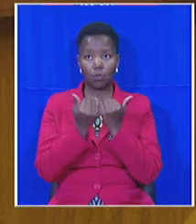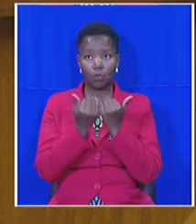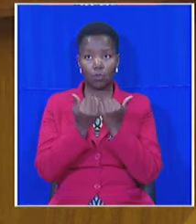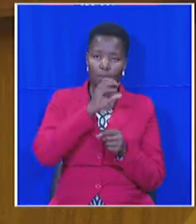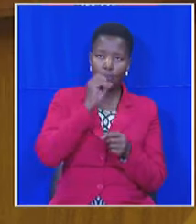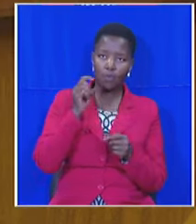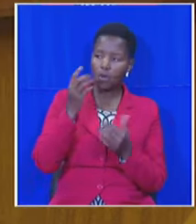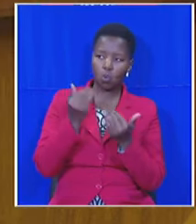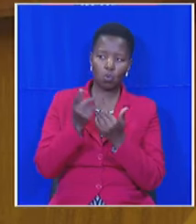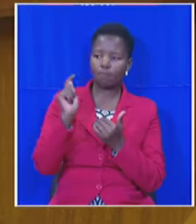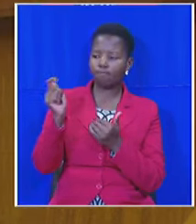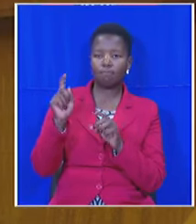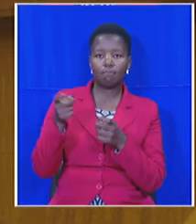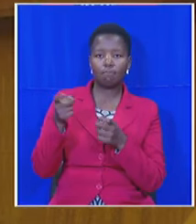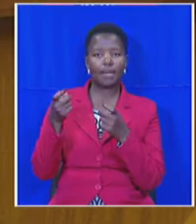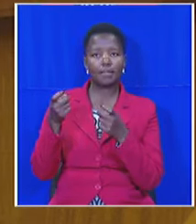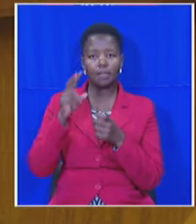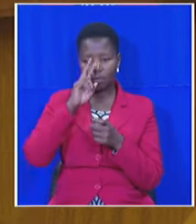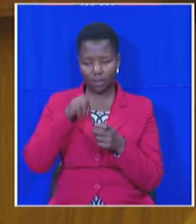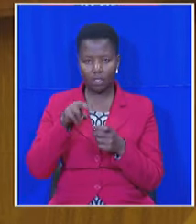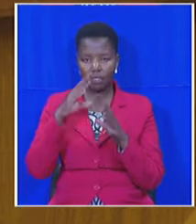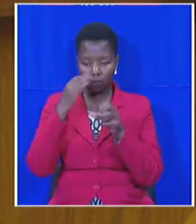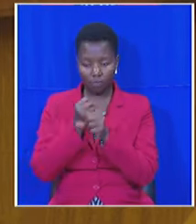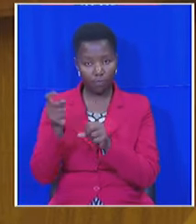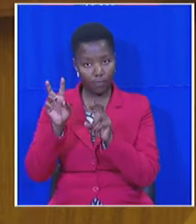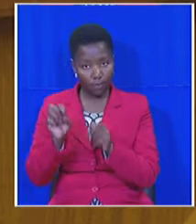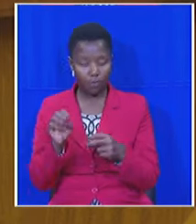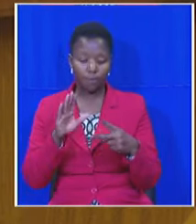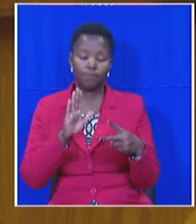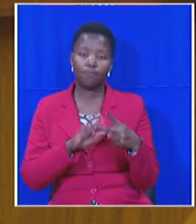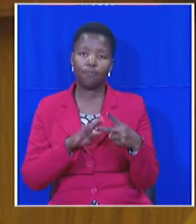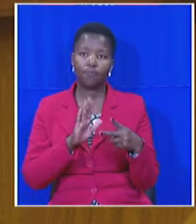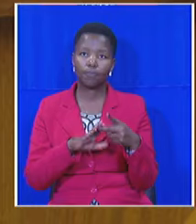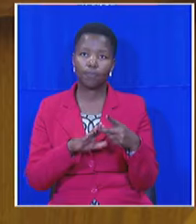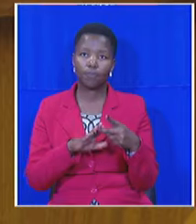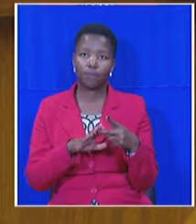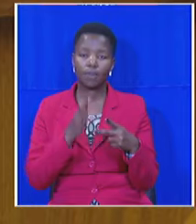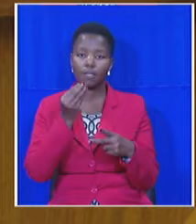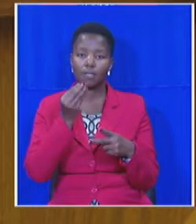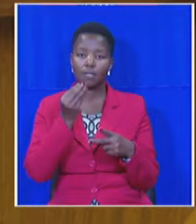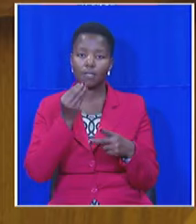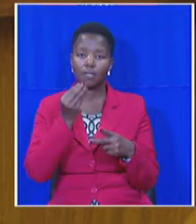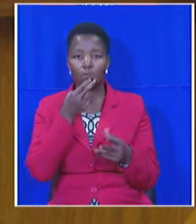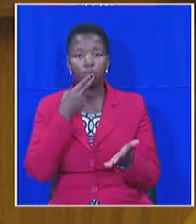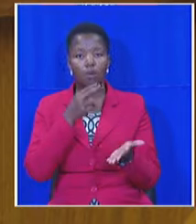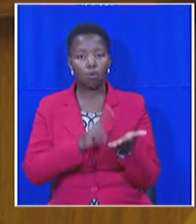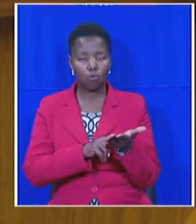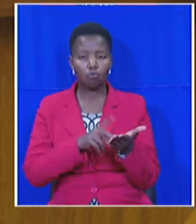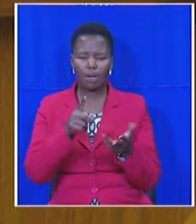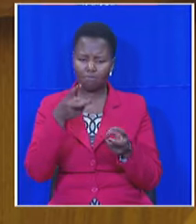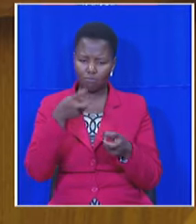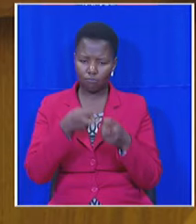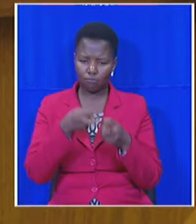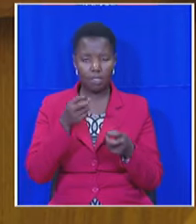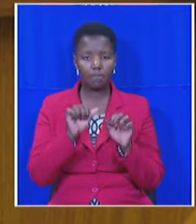kids are deprived. So I think that is one of the things we need to look at. The issue, I think, also of the nutrition tenders, which seems to have been a challenge. But we welcome